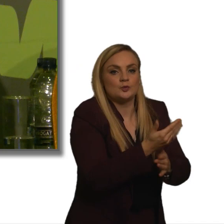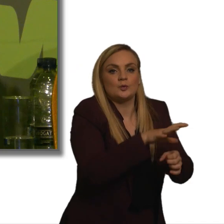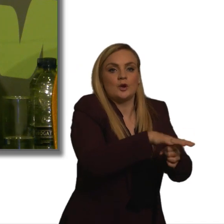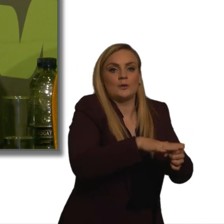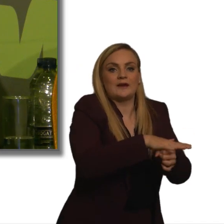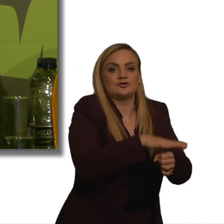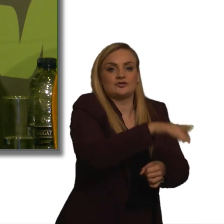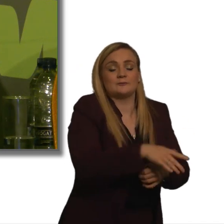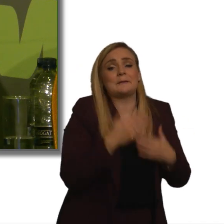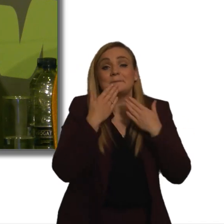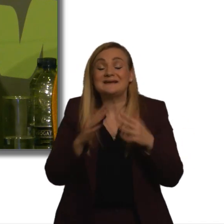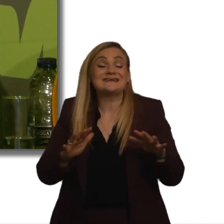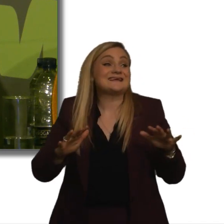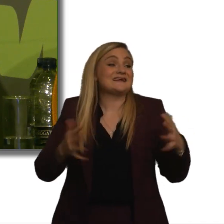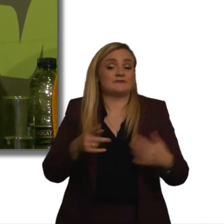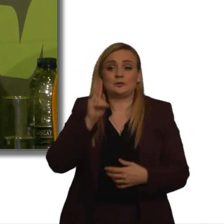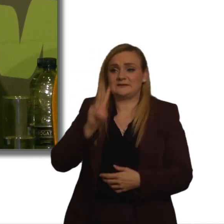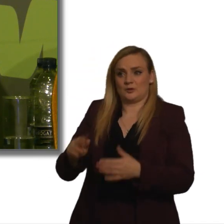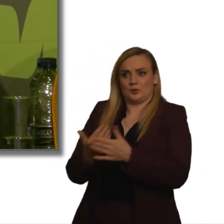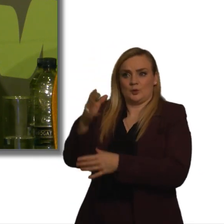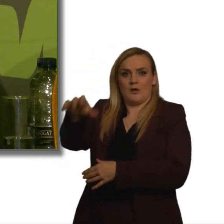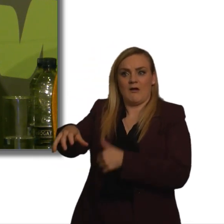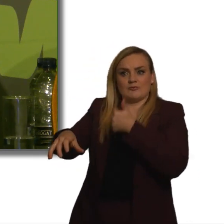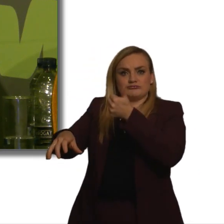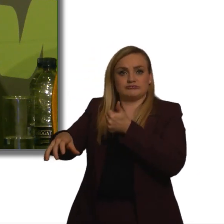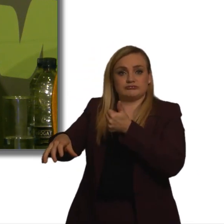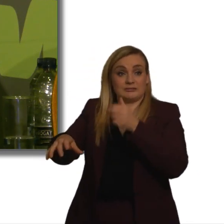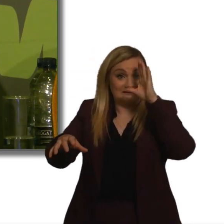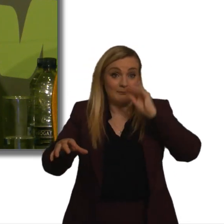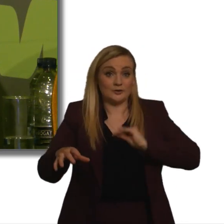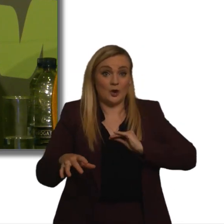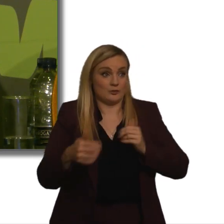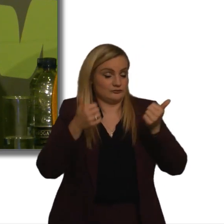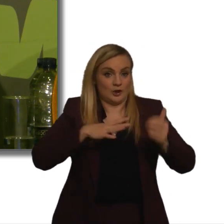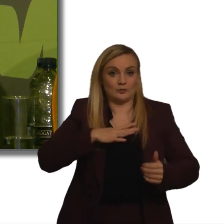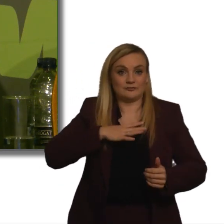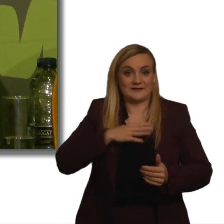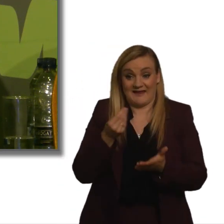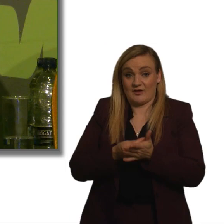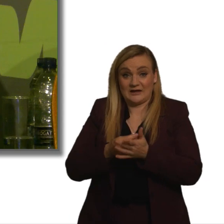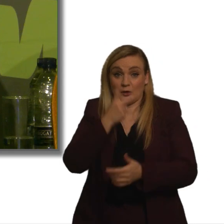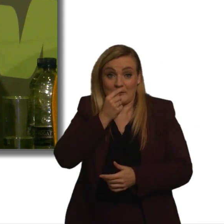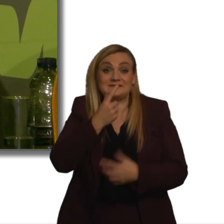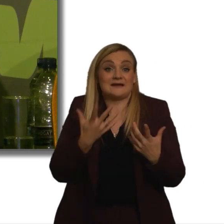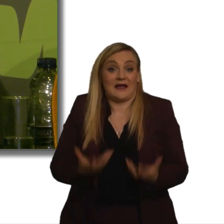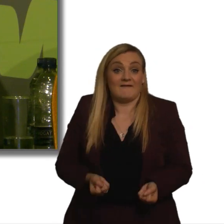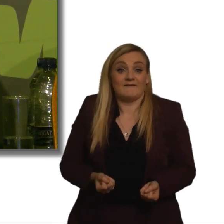again, please, if you find new sites, we're up for it. We've got the financial capability